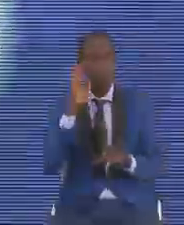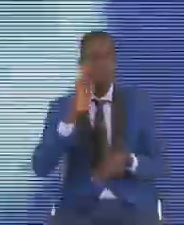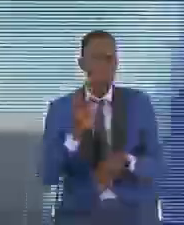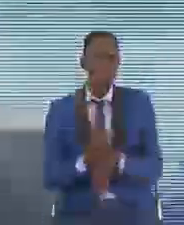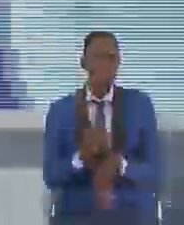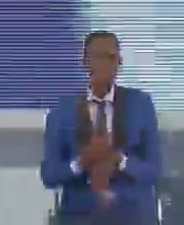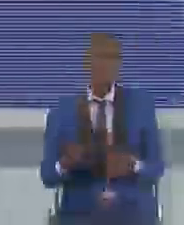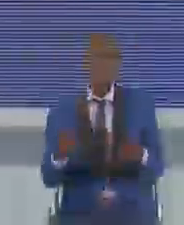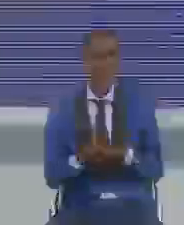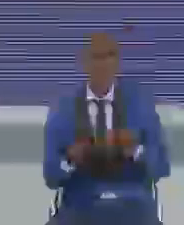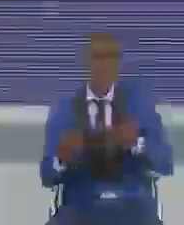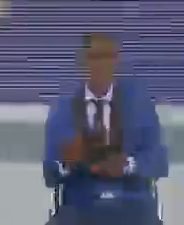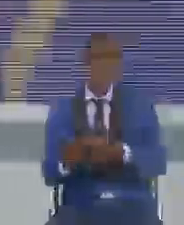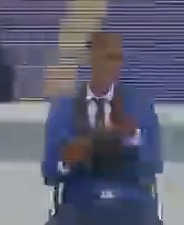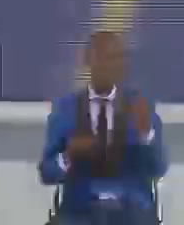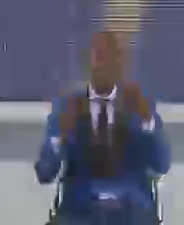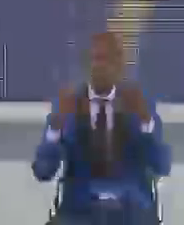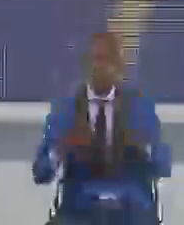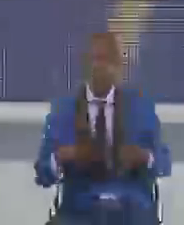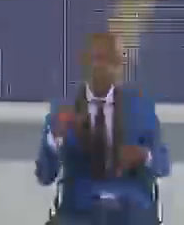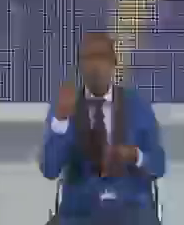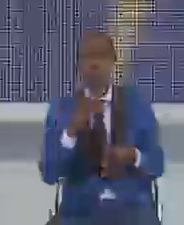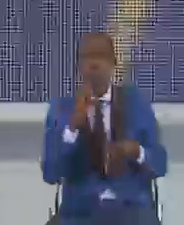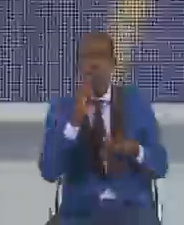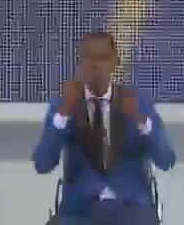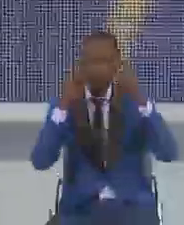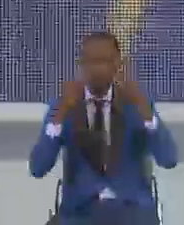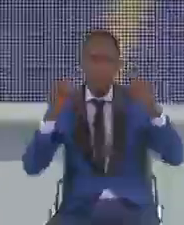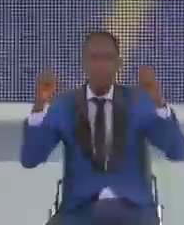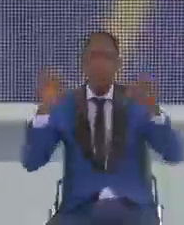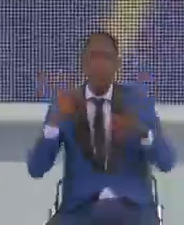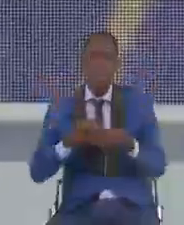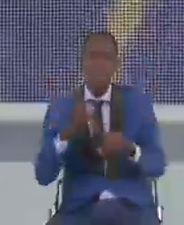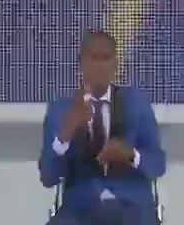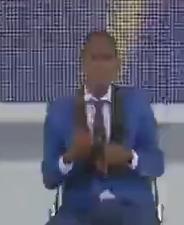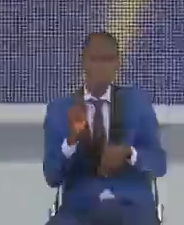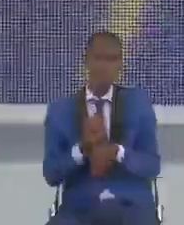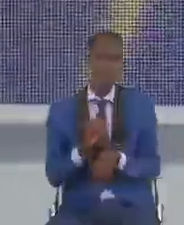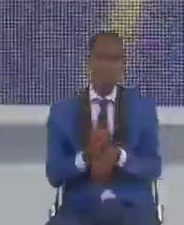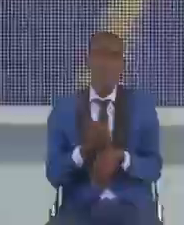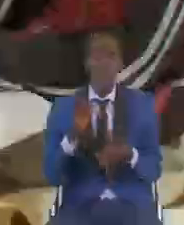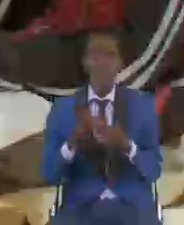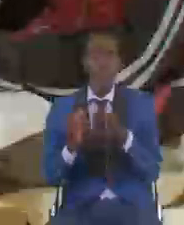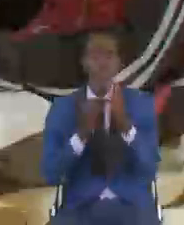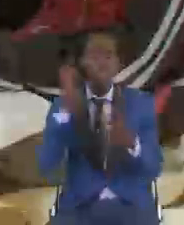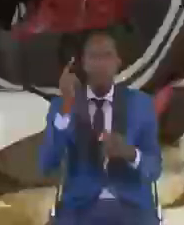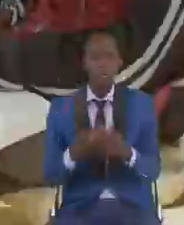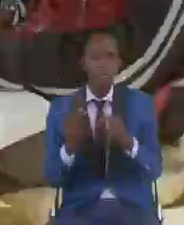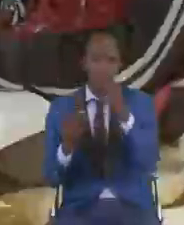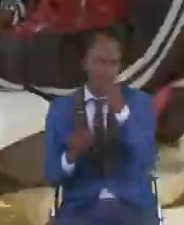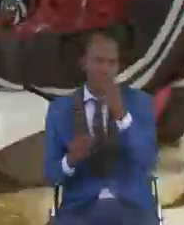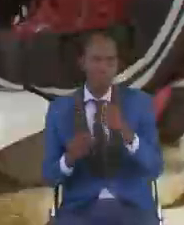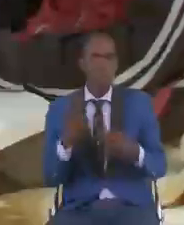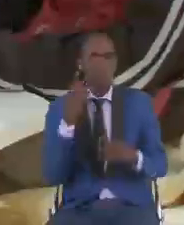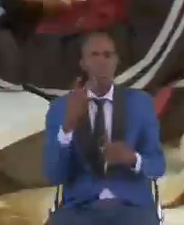like any other person who is successful in ministry and in the work, in Jesus' name. And look